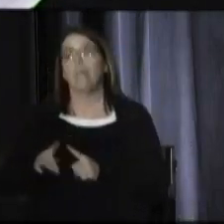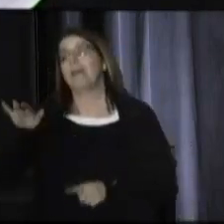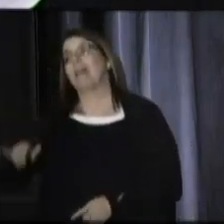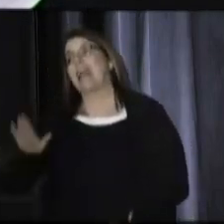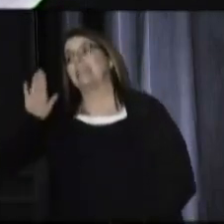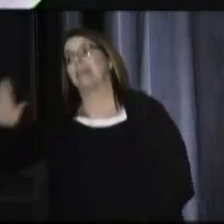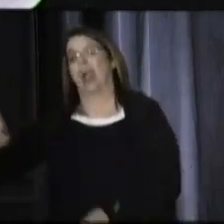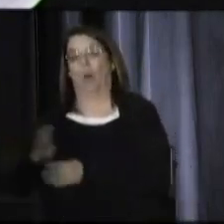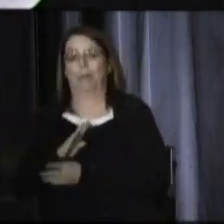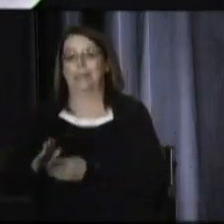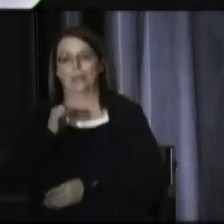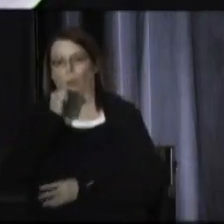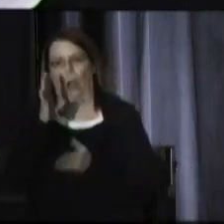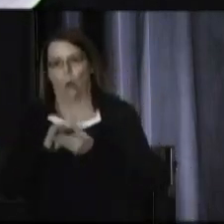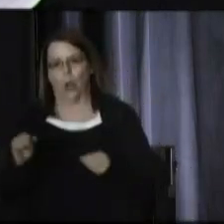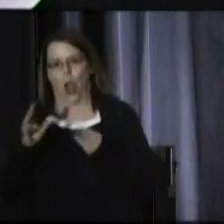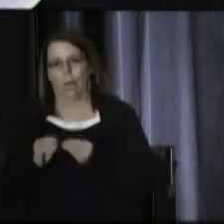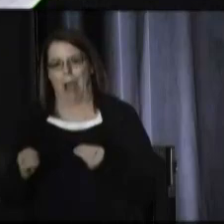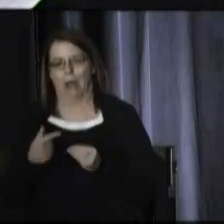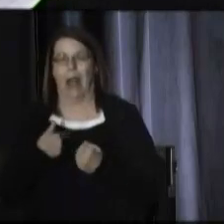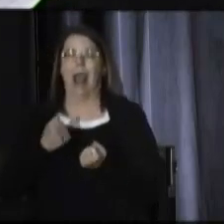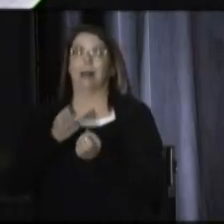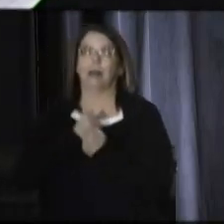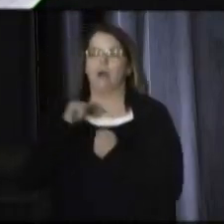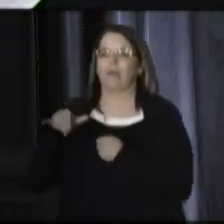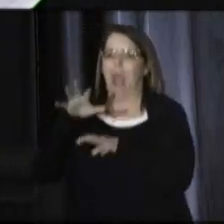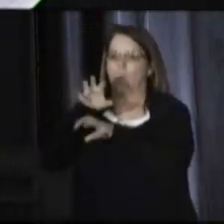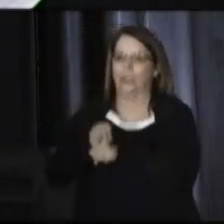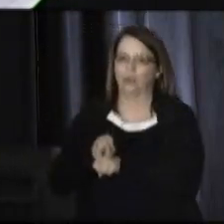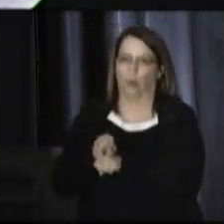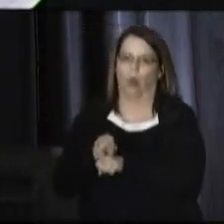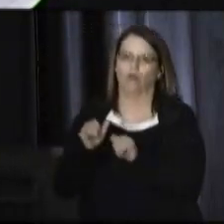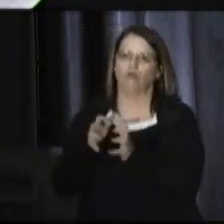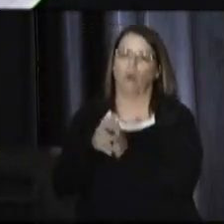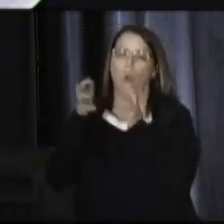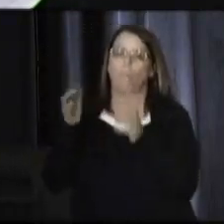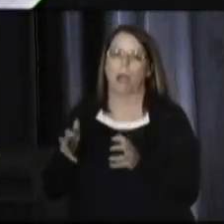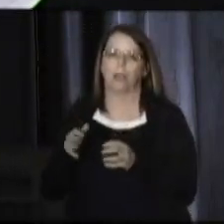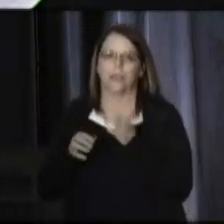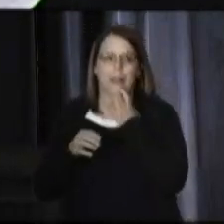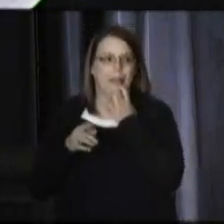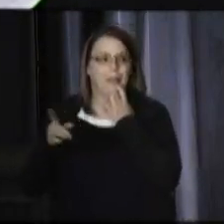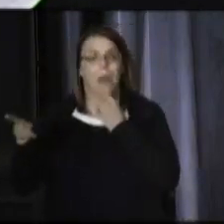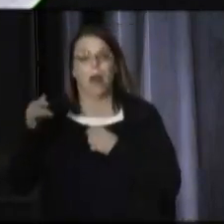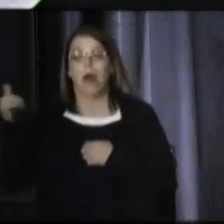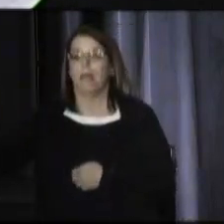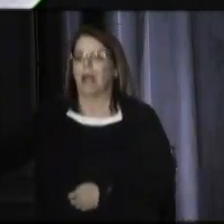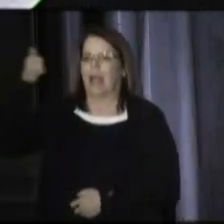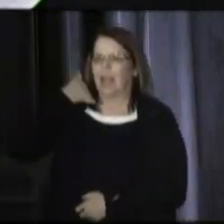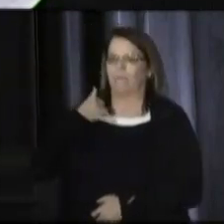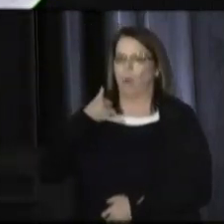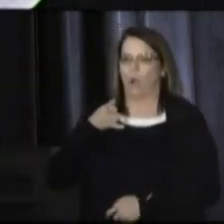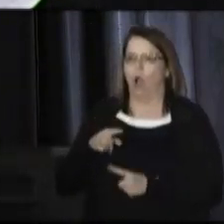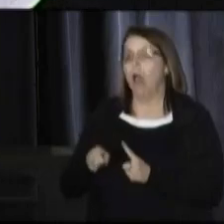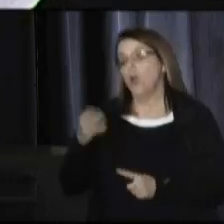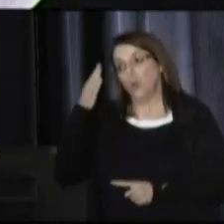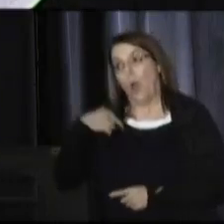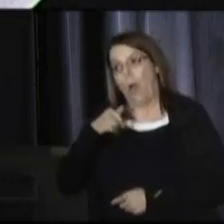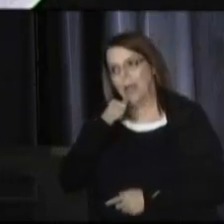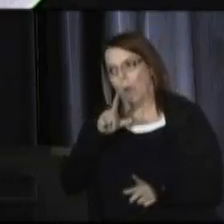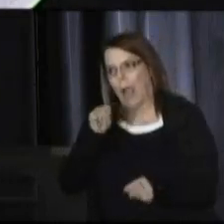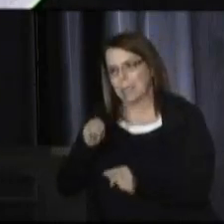is like you're made of 10,000 beautiful doors, and every day you try to keep them all from